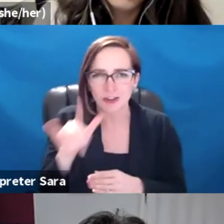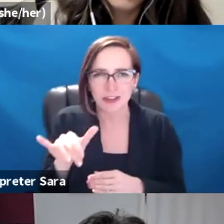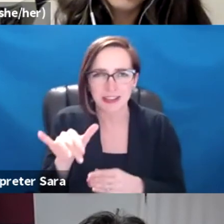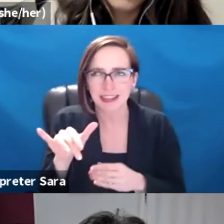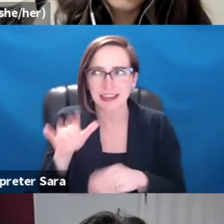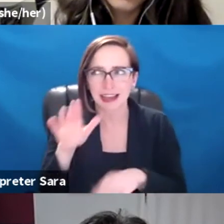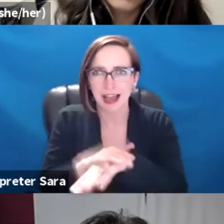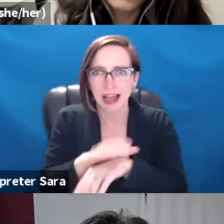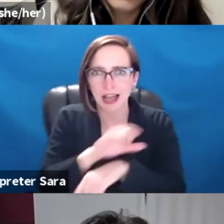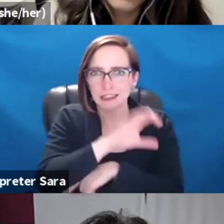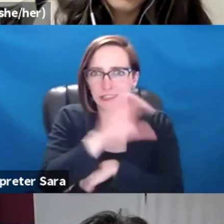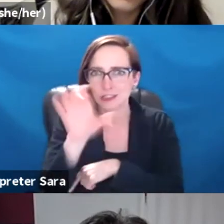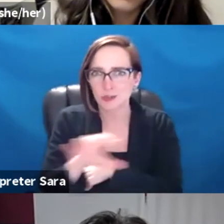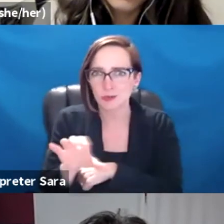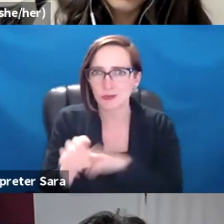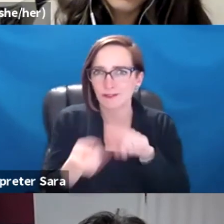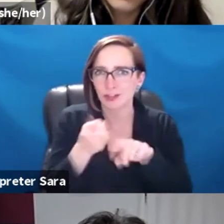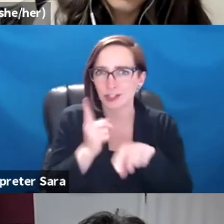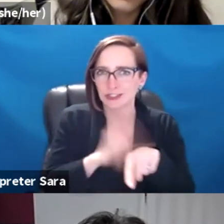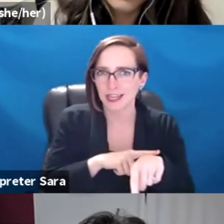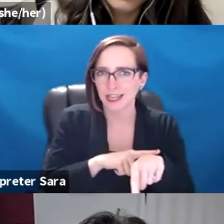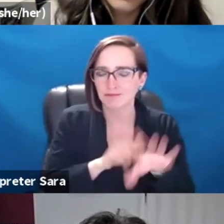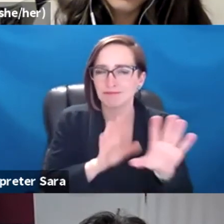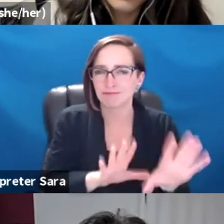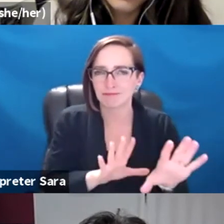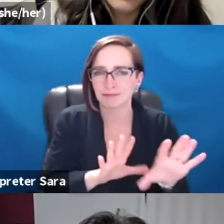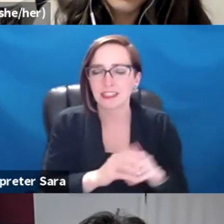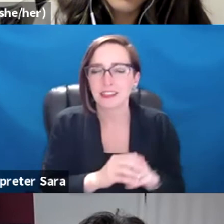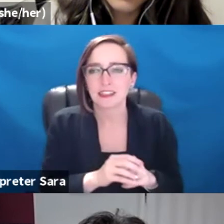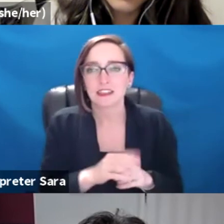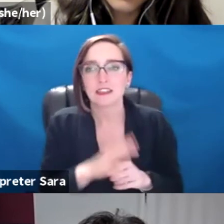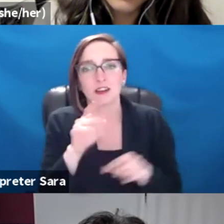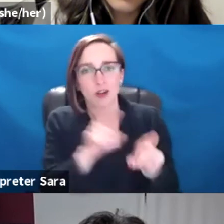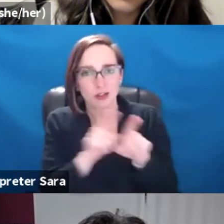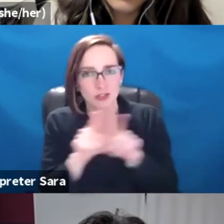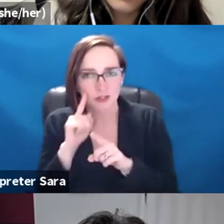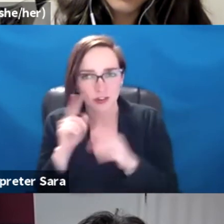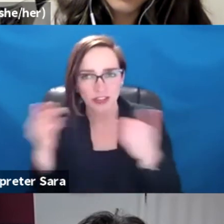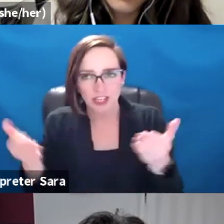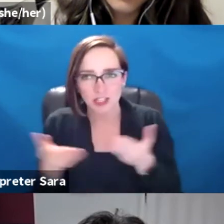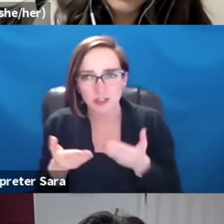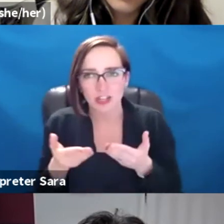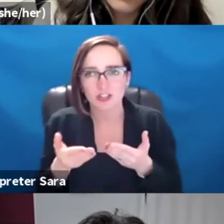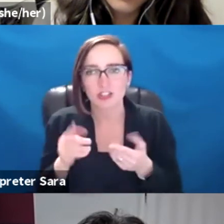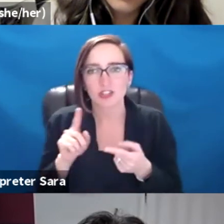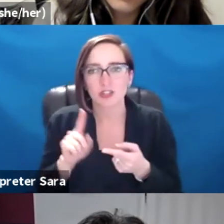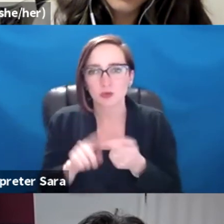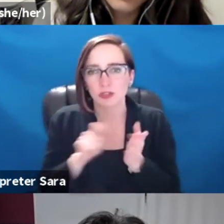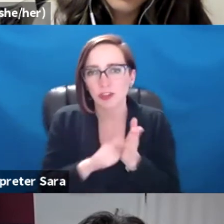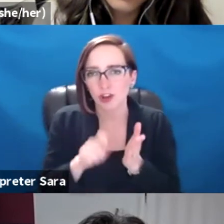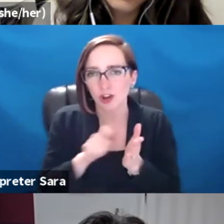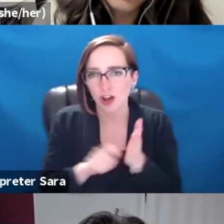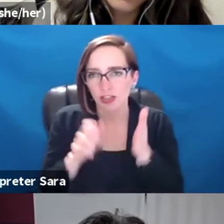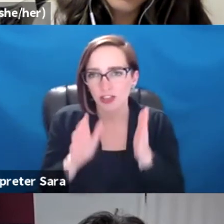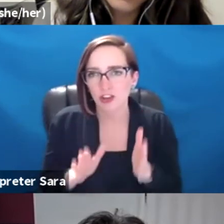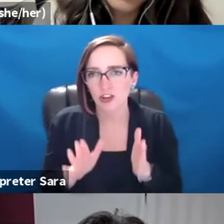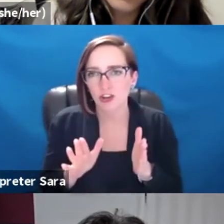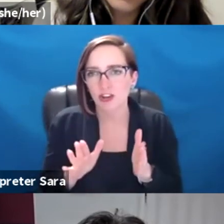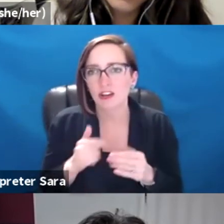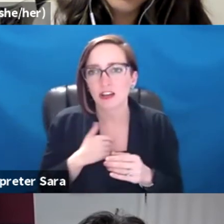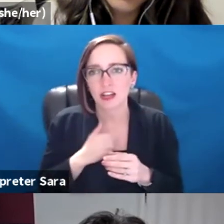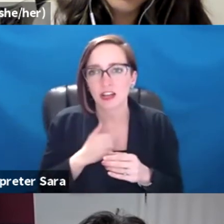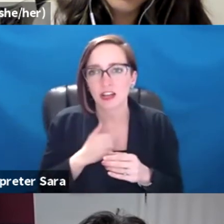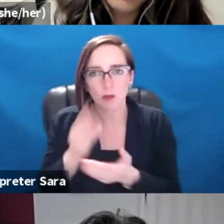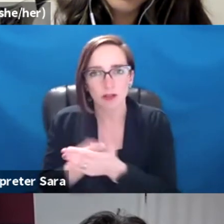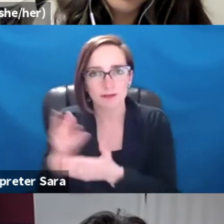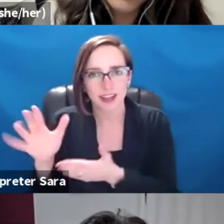So thank you. And also for the introduction to the author. I am going to buy